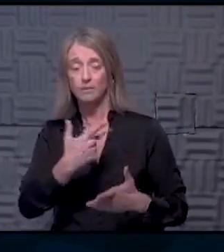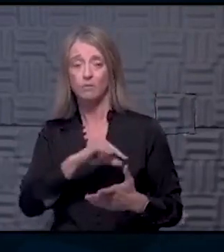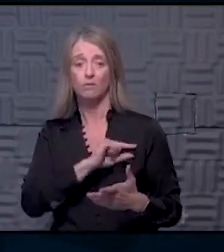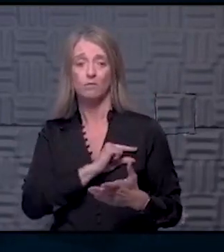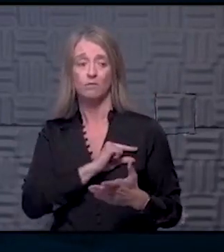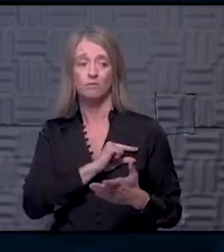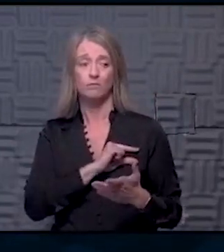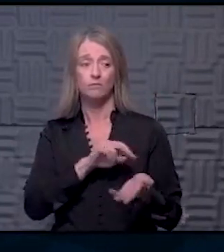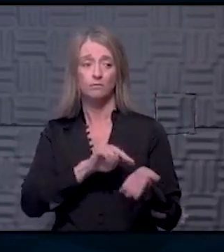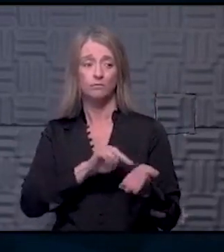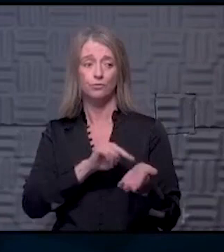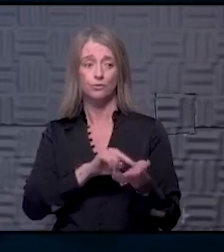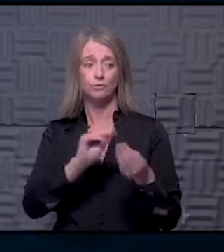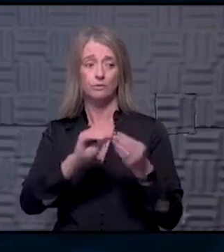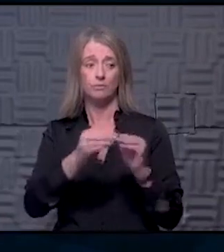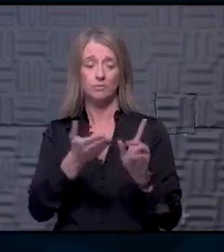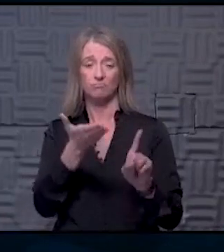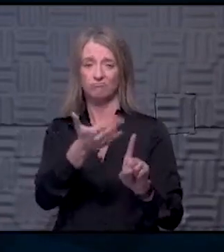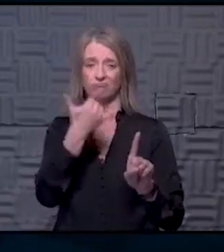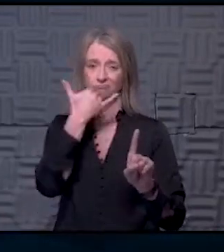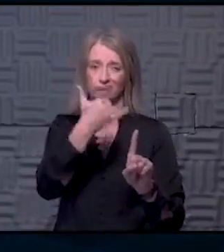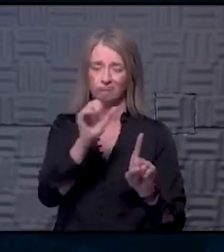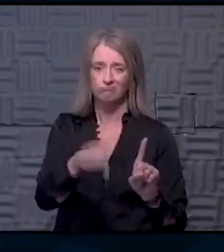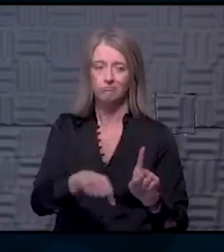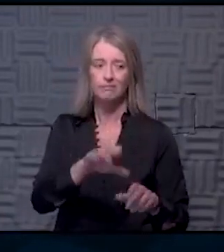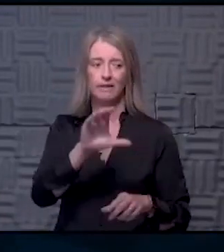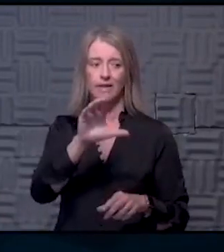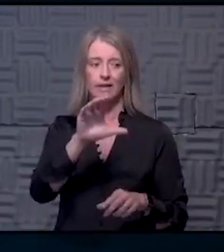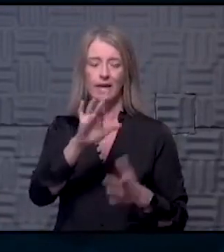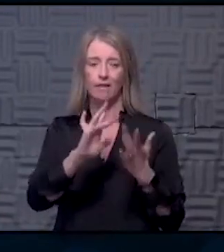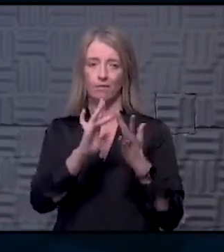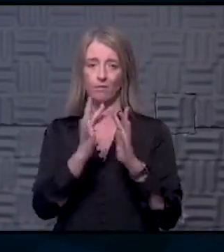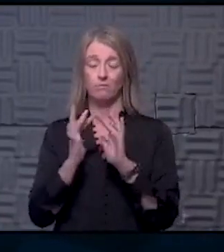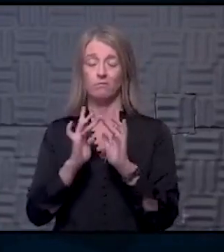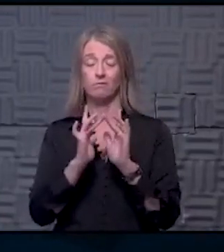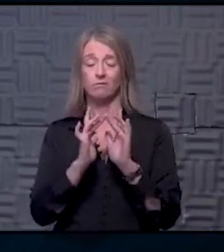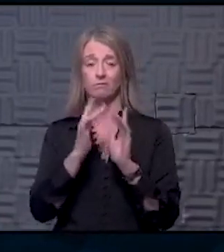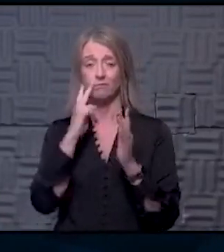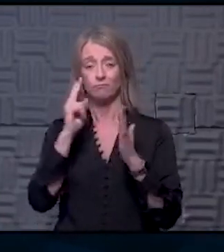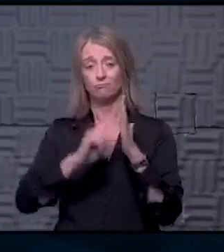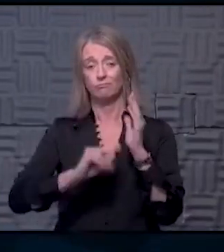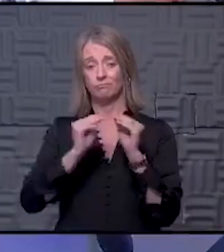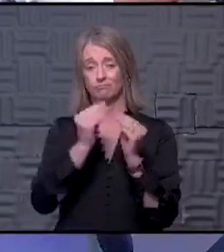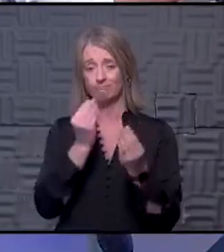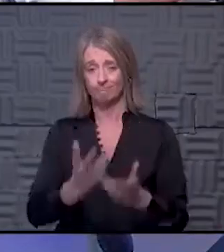The nurse navigator number is there, as well as the Cancer Center website with more information.